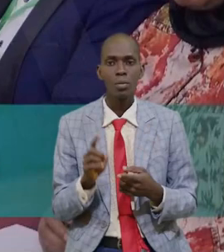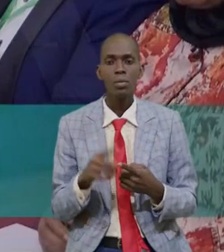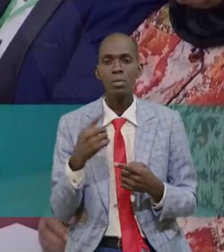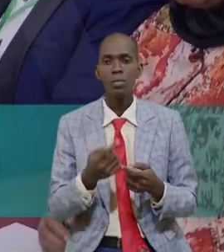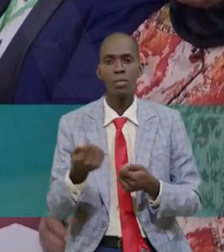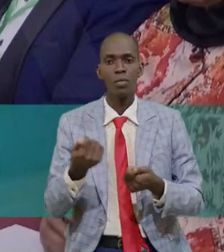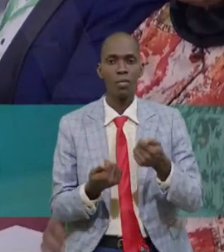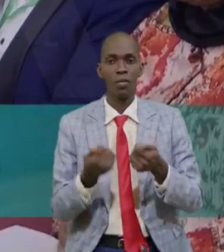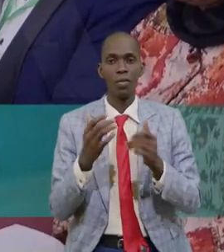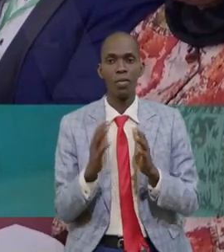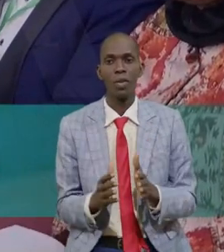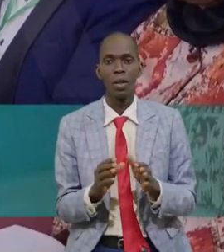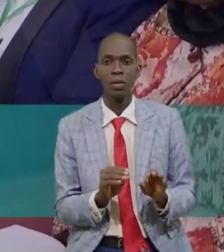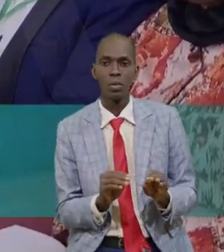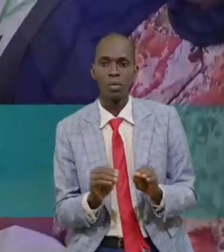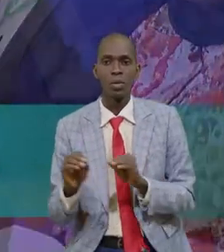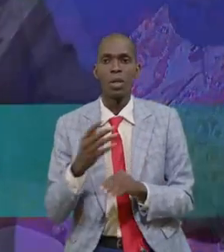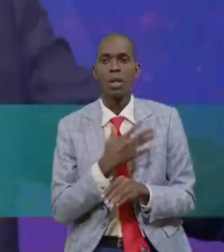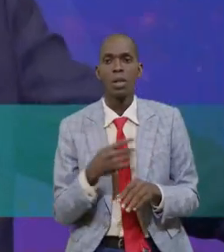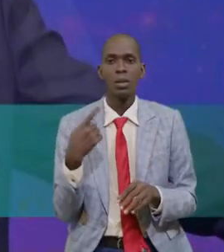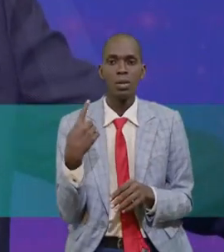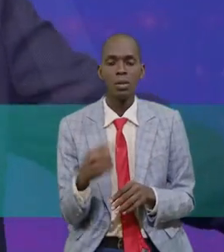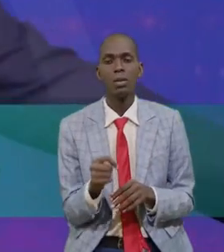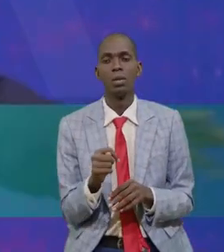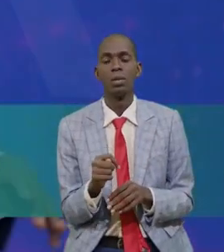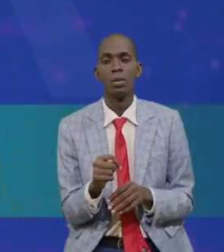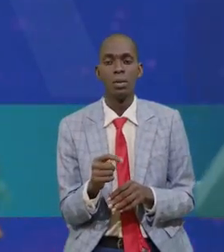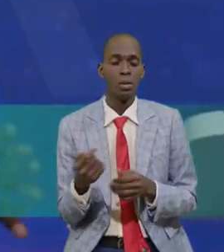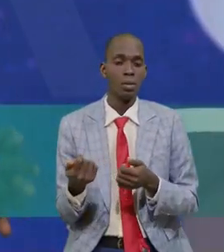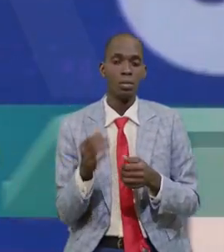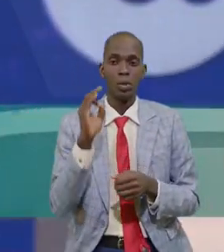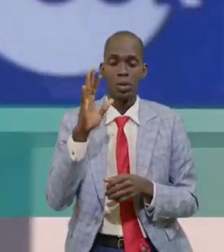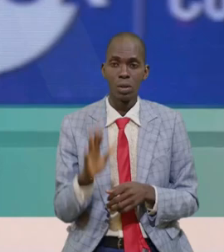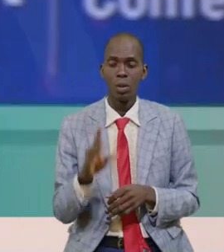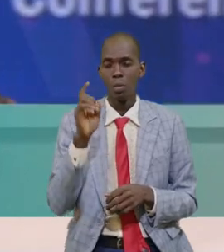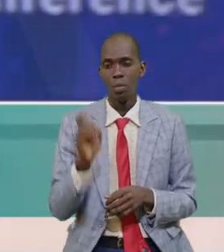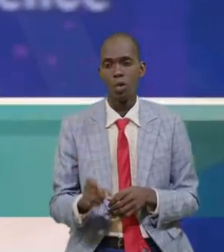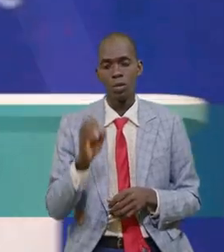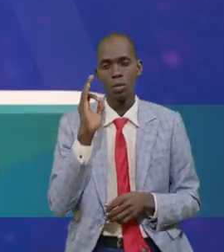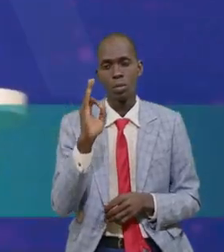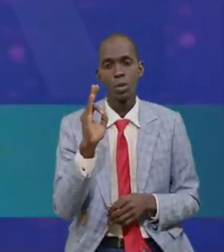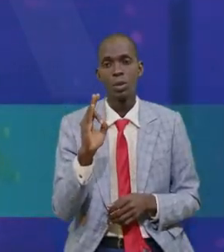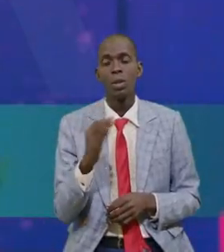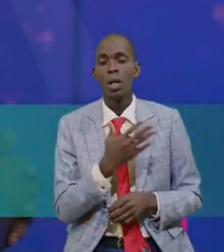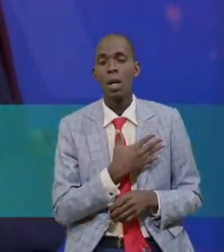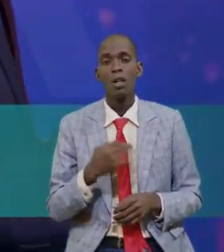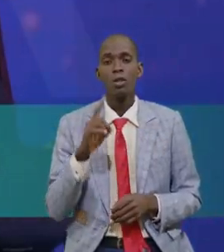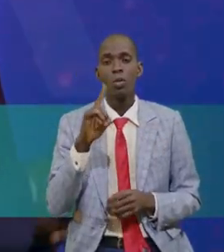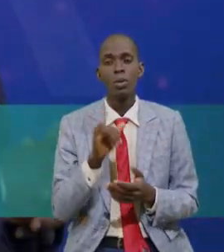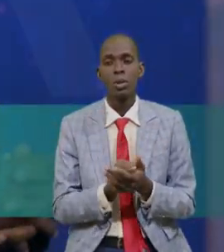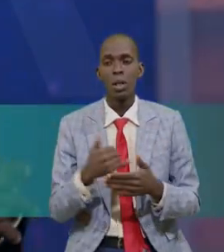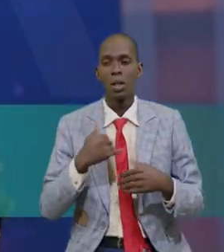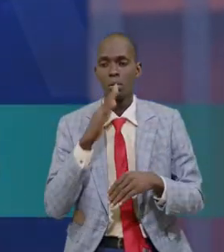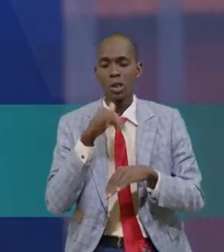drives, and the minister must minister. And the one who has been sent by the Lord, we're